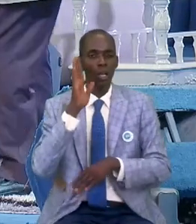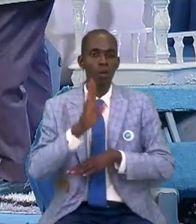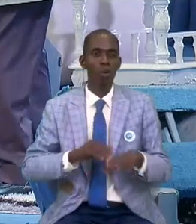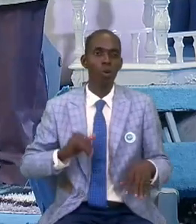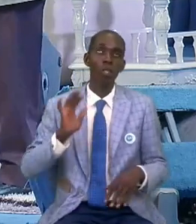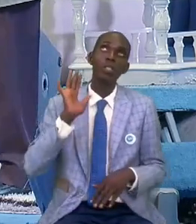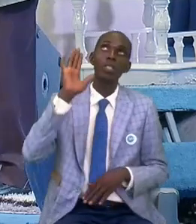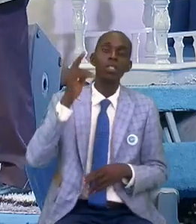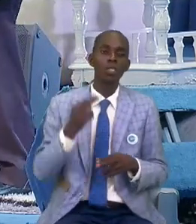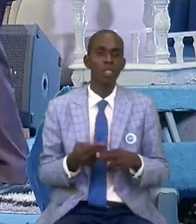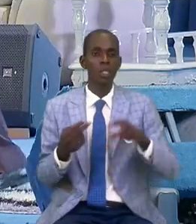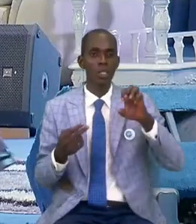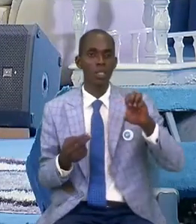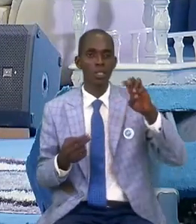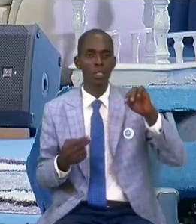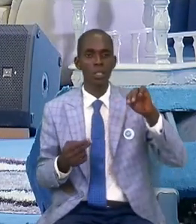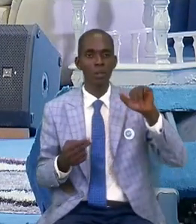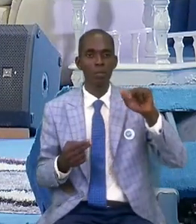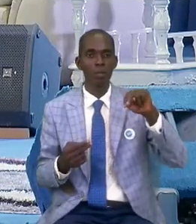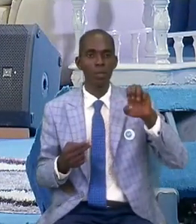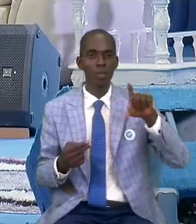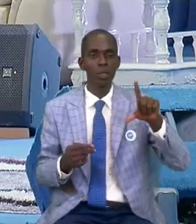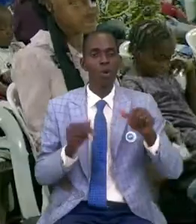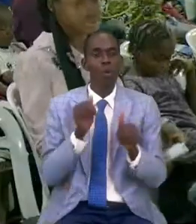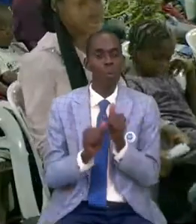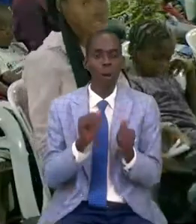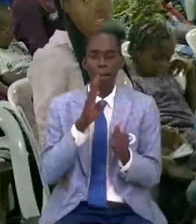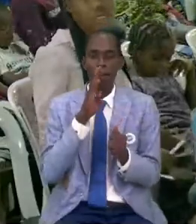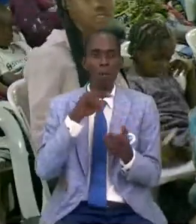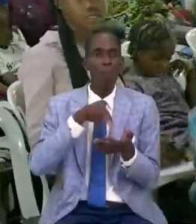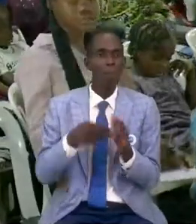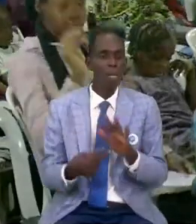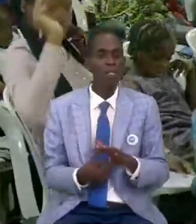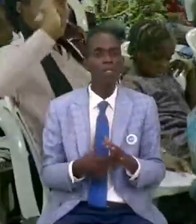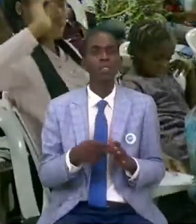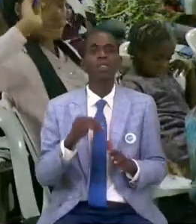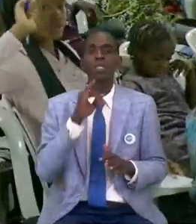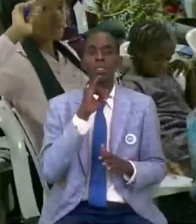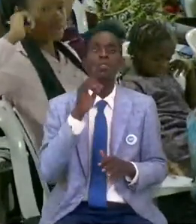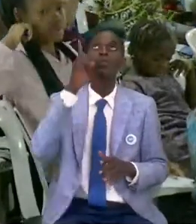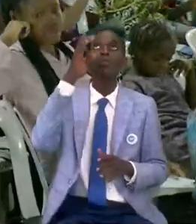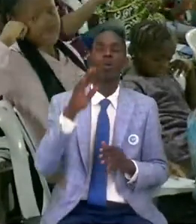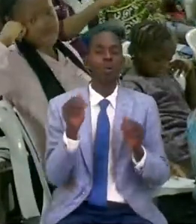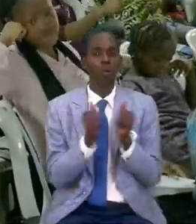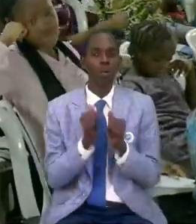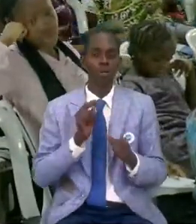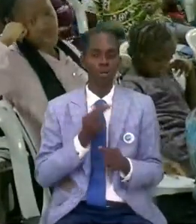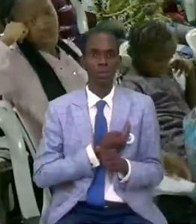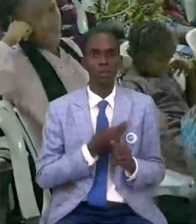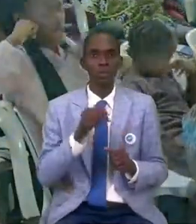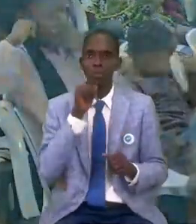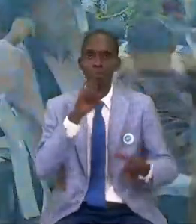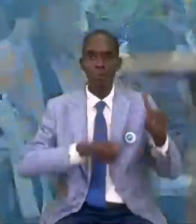is God with us. I didn't hear your amen. The creator with